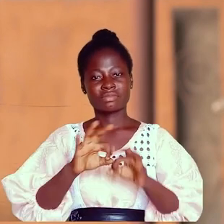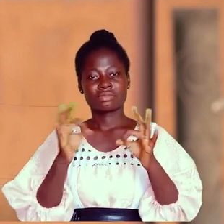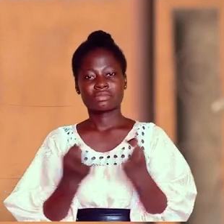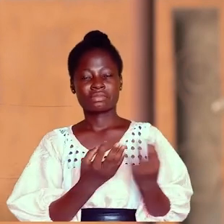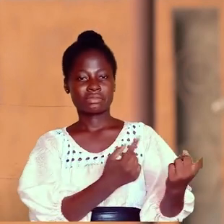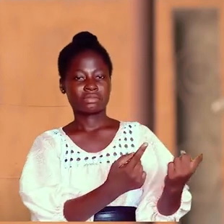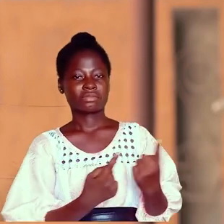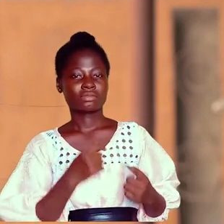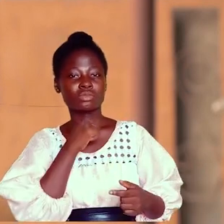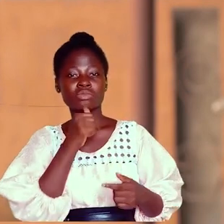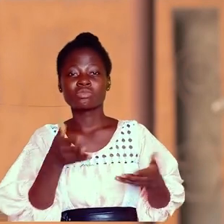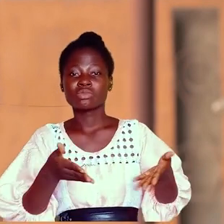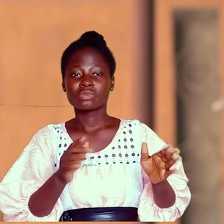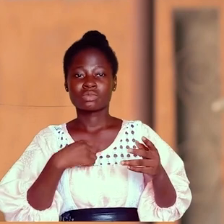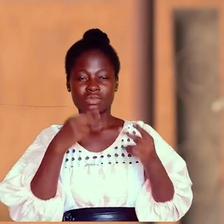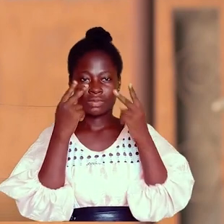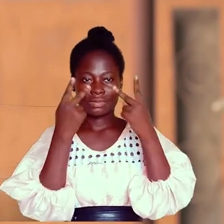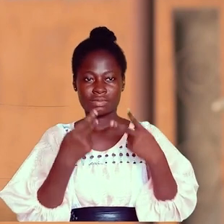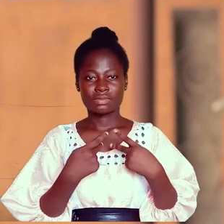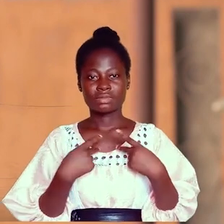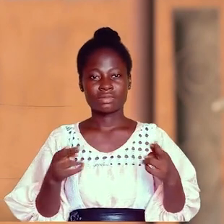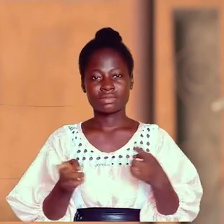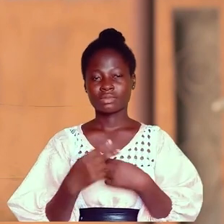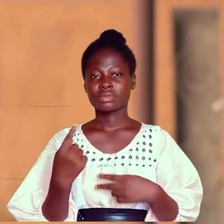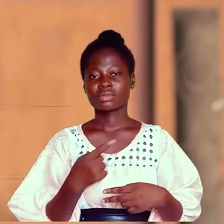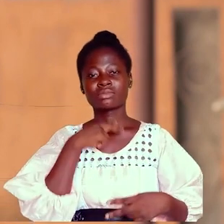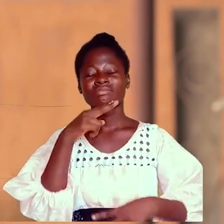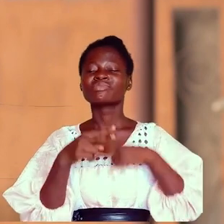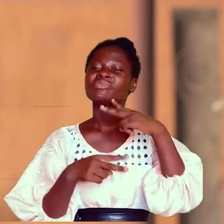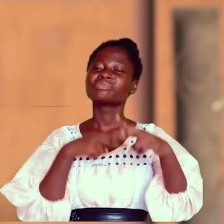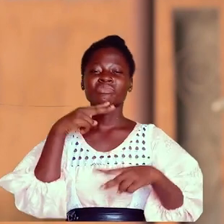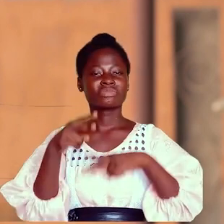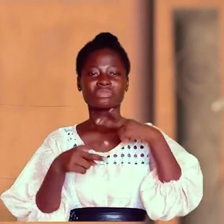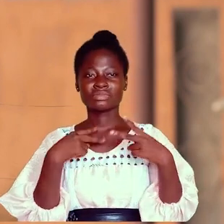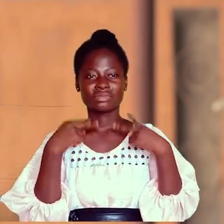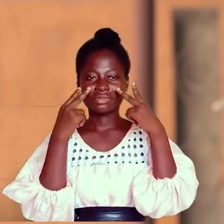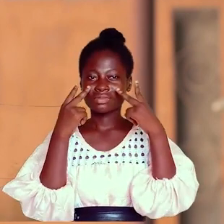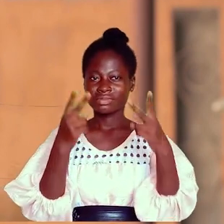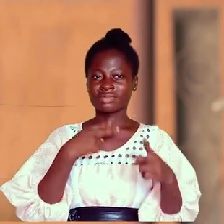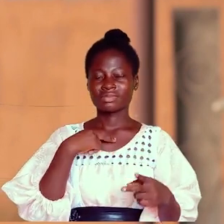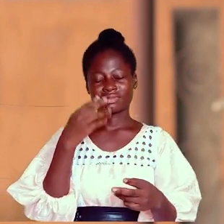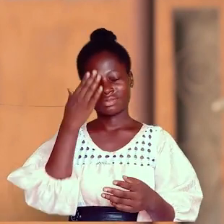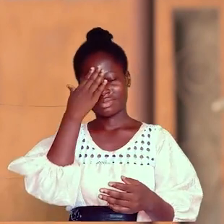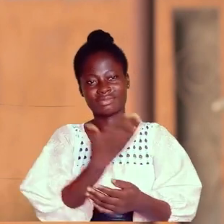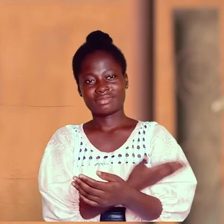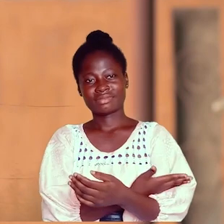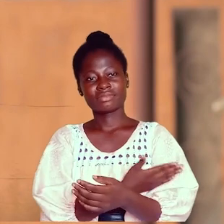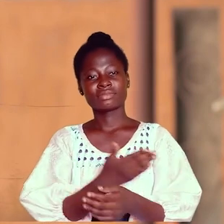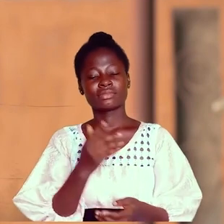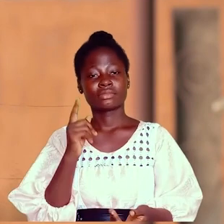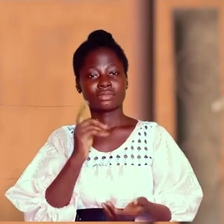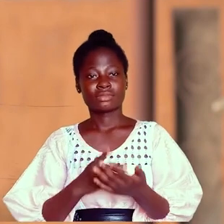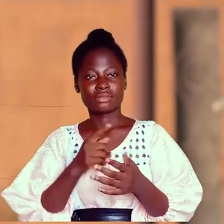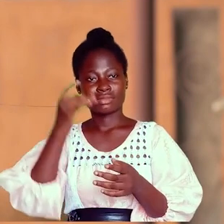family comes, nobody was allowed to see me. So I was in the room alone. So I'll be shouting, I want to see my son. I want to see my son. And sometimes